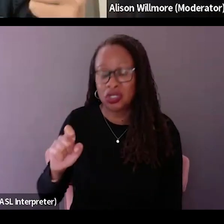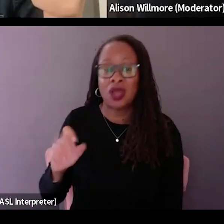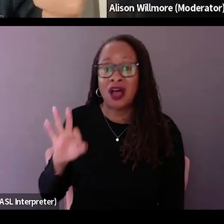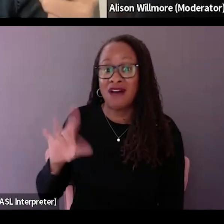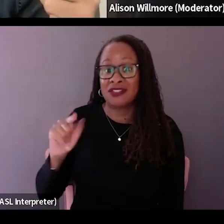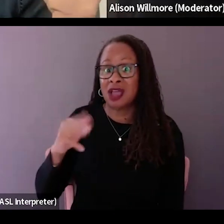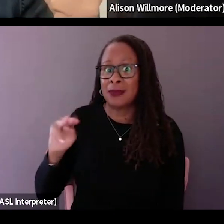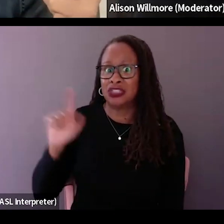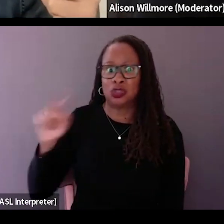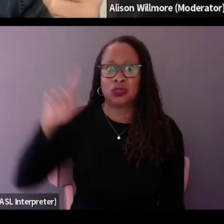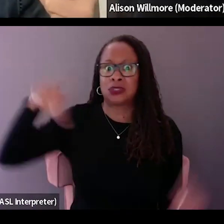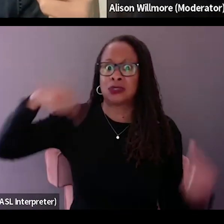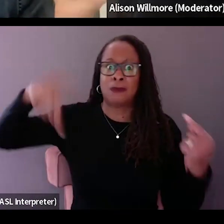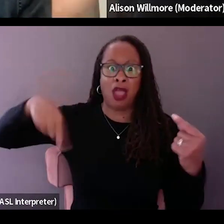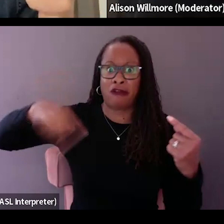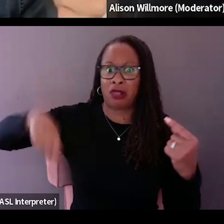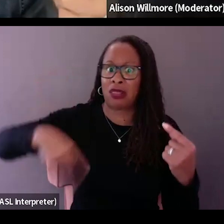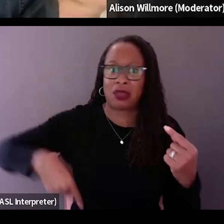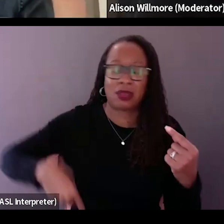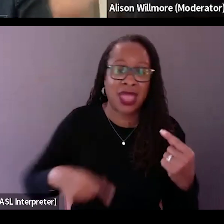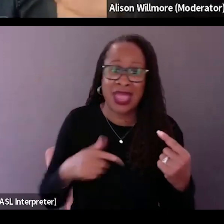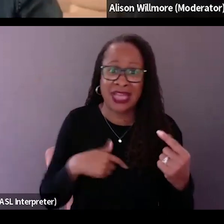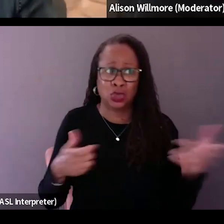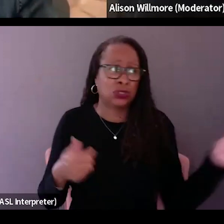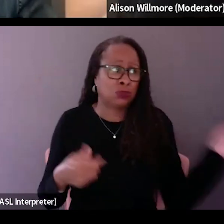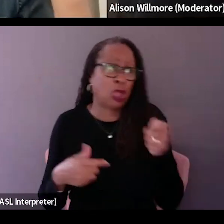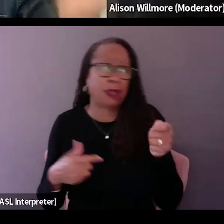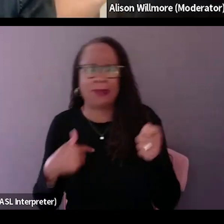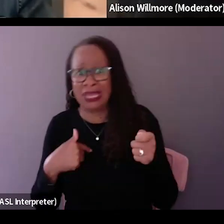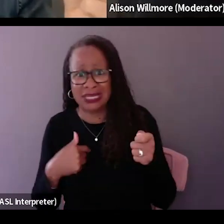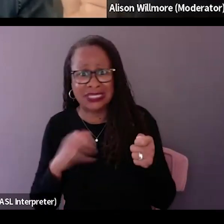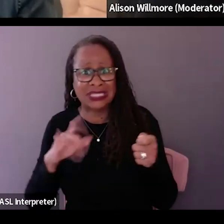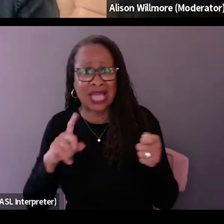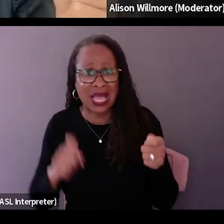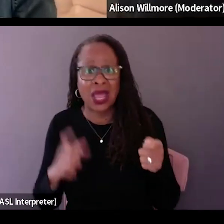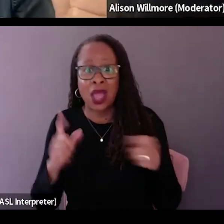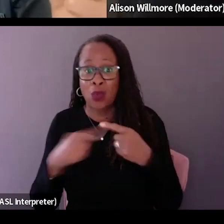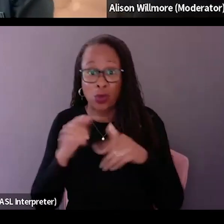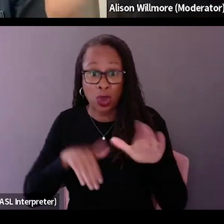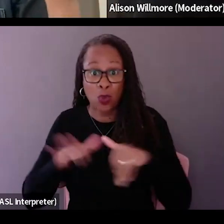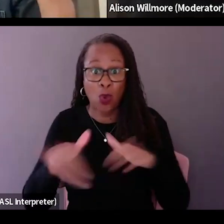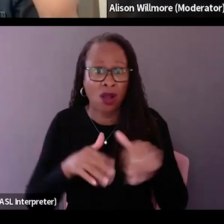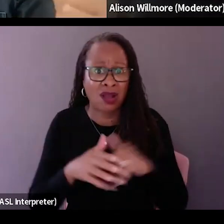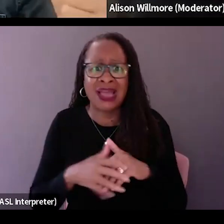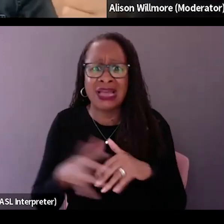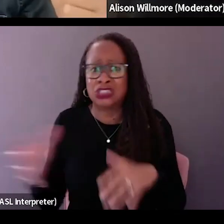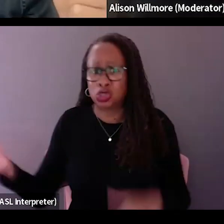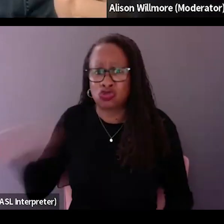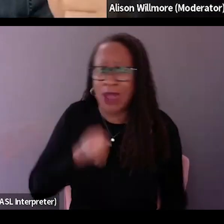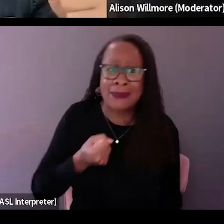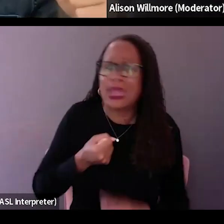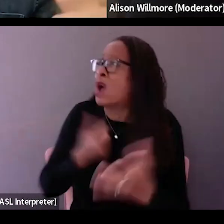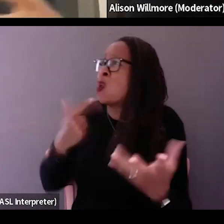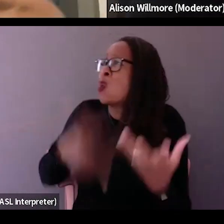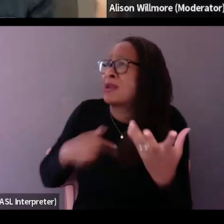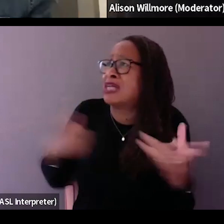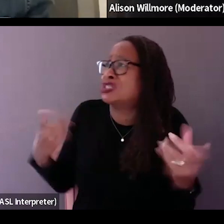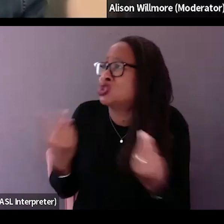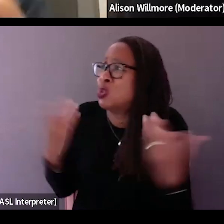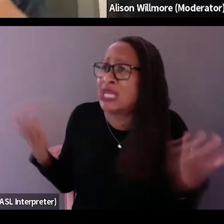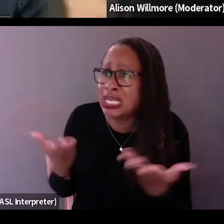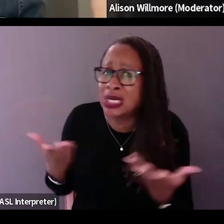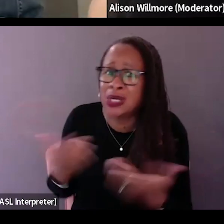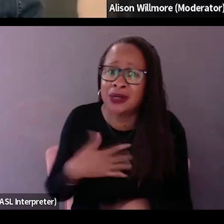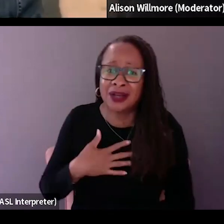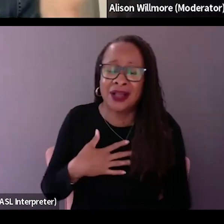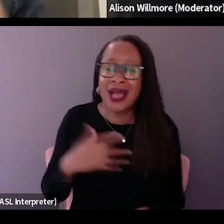know, when we would walk around corners, being like grabbing me, like, what am I doing here? Like, I've made a huge mistake. Cause she had been there